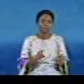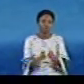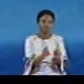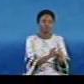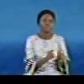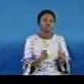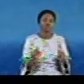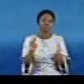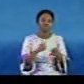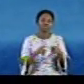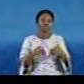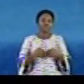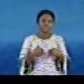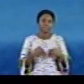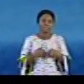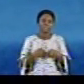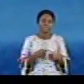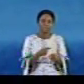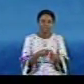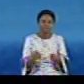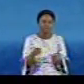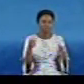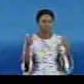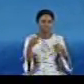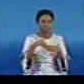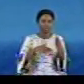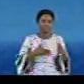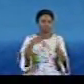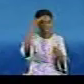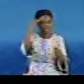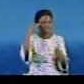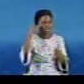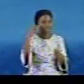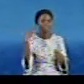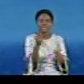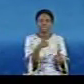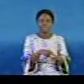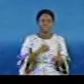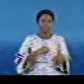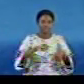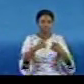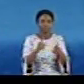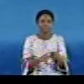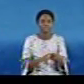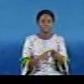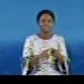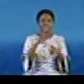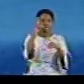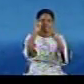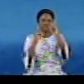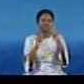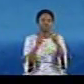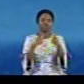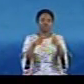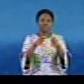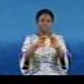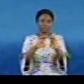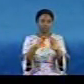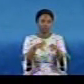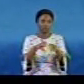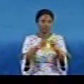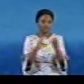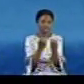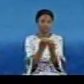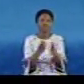hall, I will forget everything. When it's 30 minutes to submit the paper, that's when I'll remember everything to write.